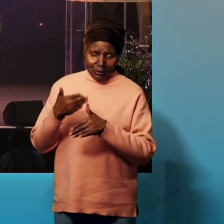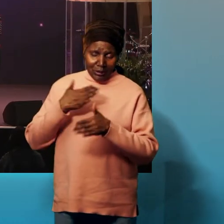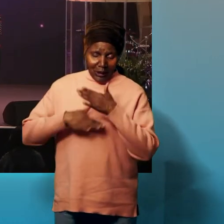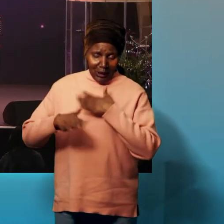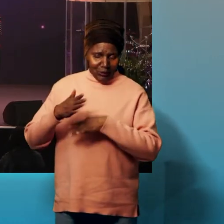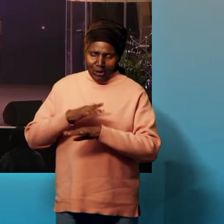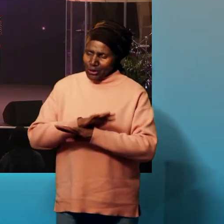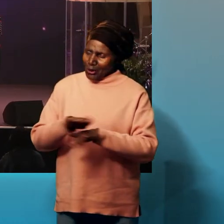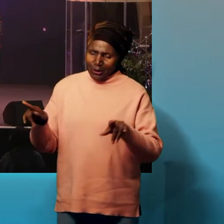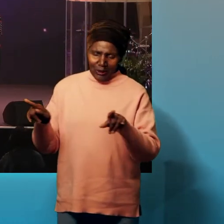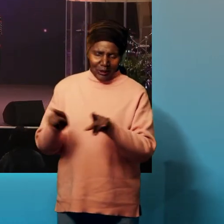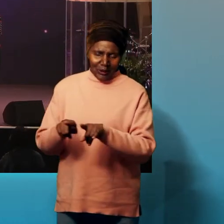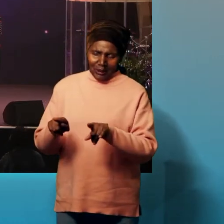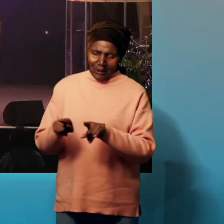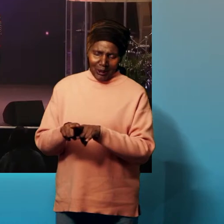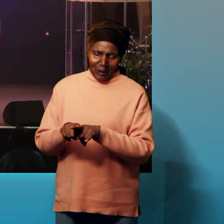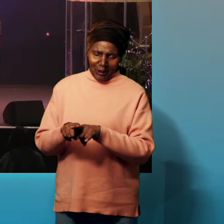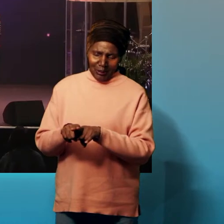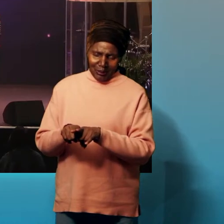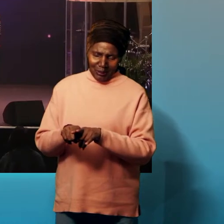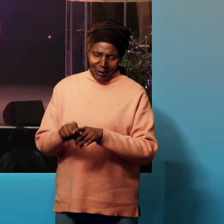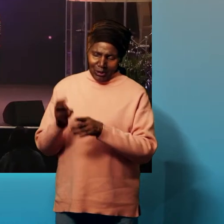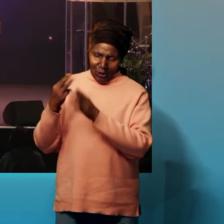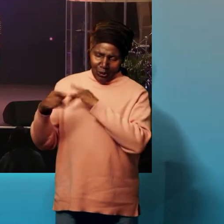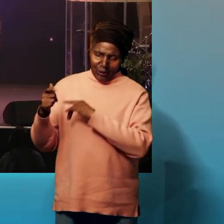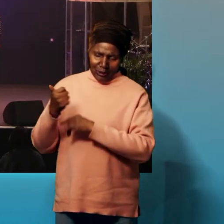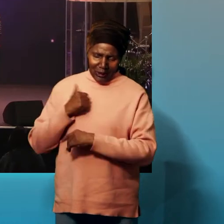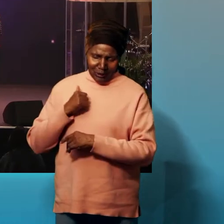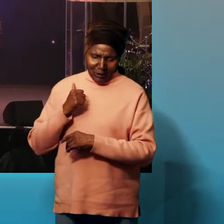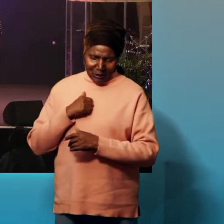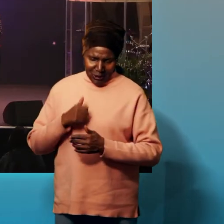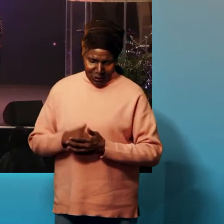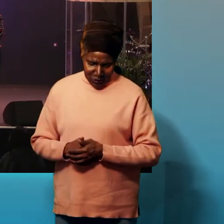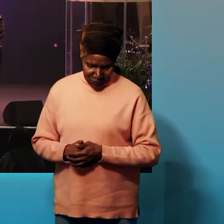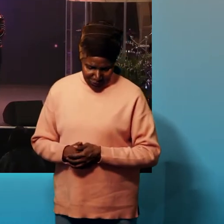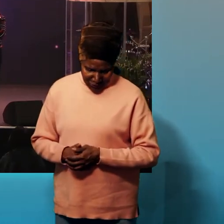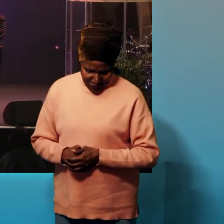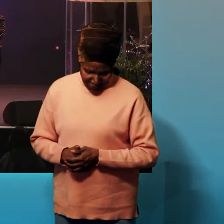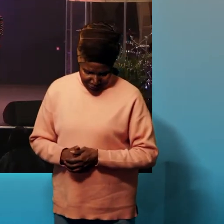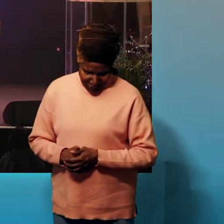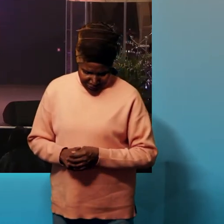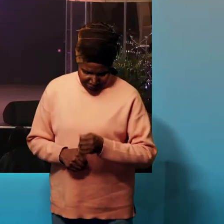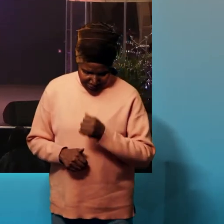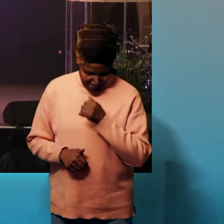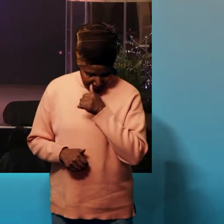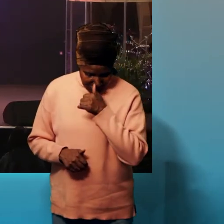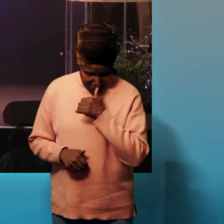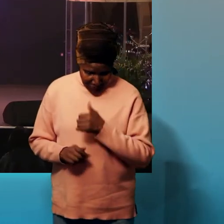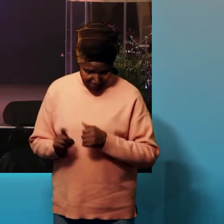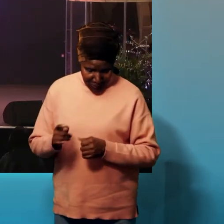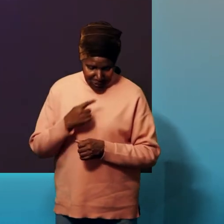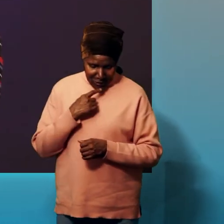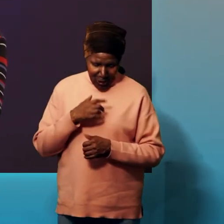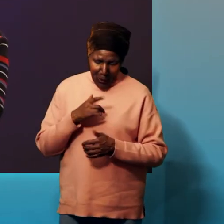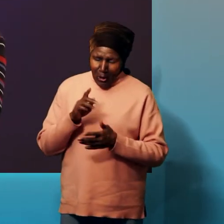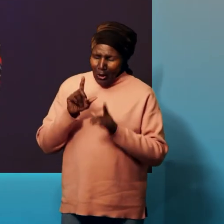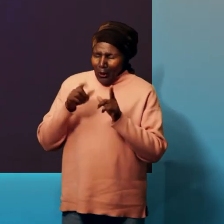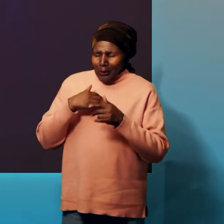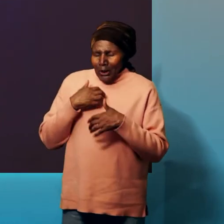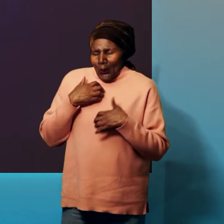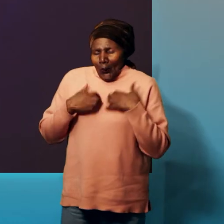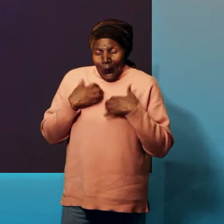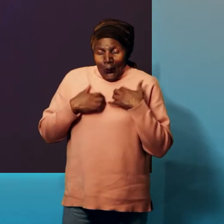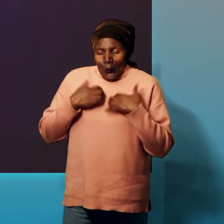been in alignment. Can anybody identify with that? Where we're saying, Lord, I'm really passionate about you,